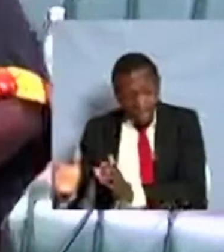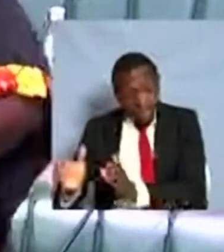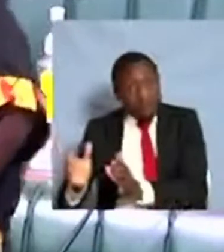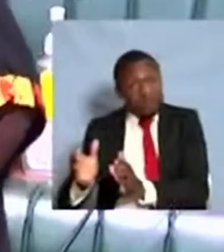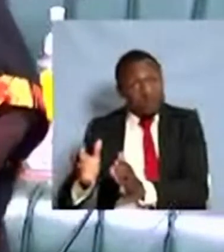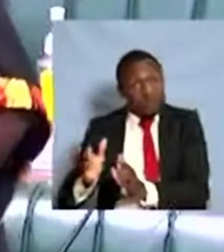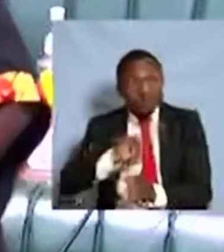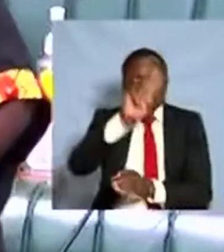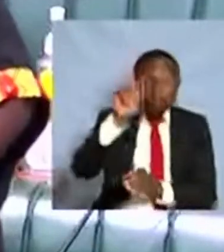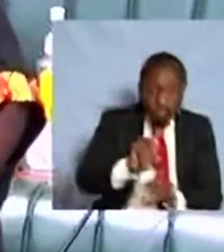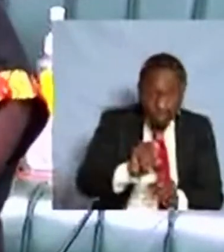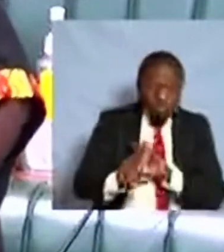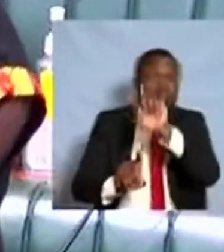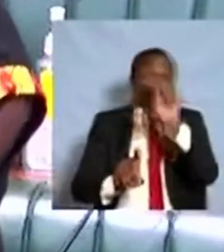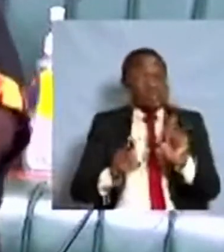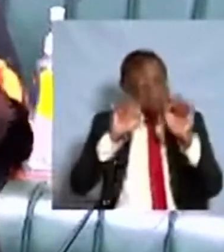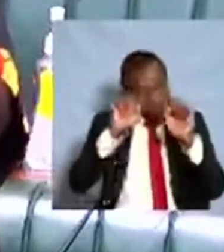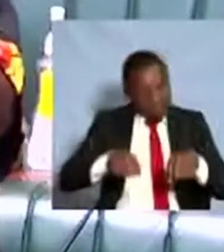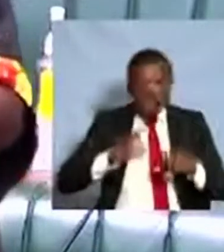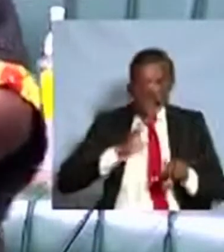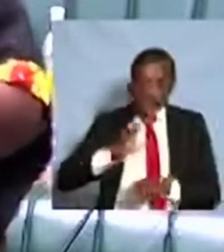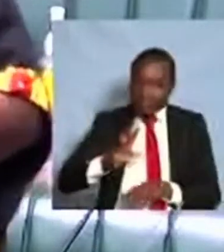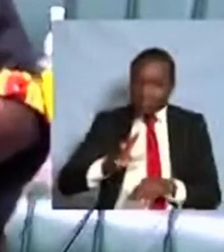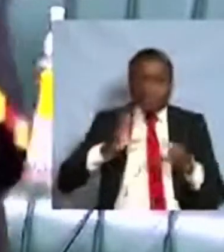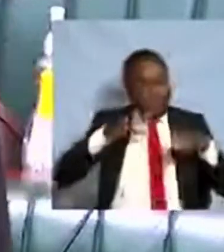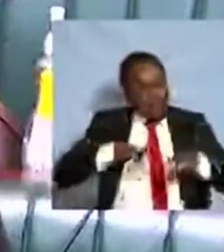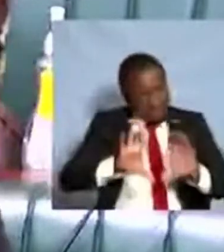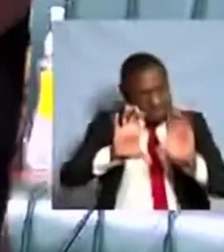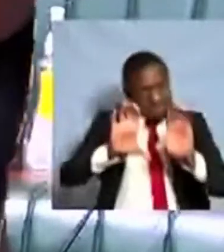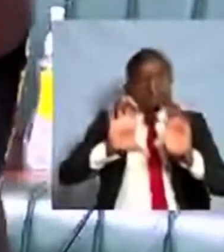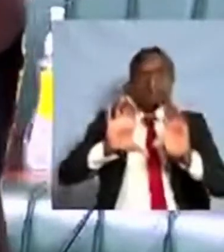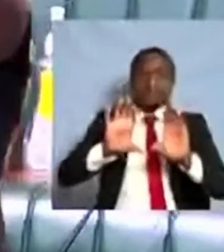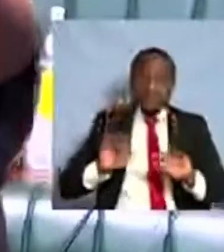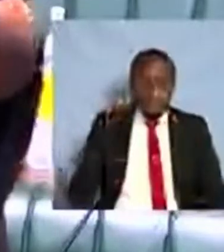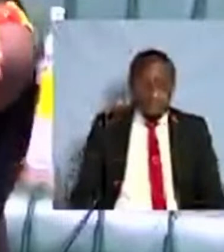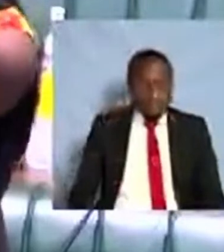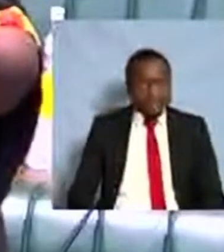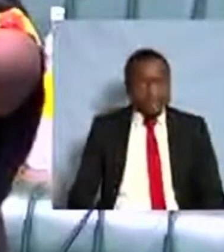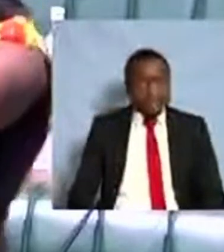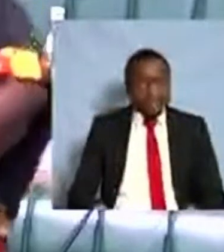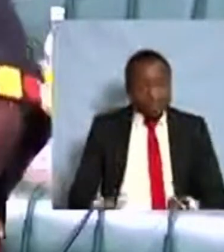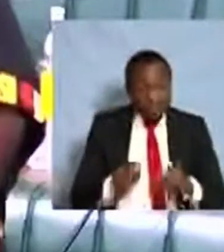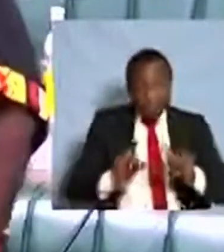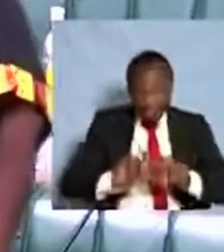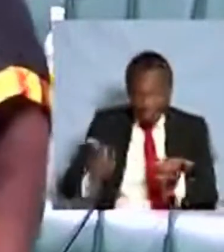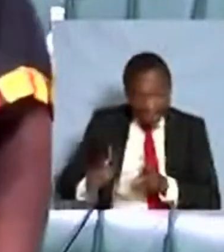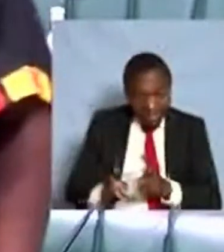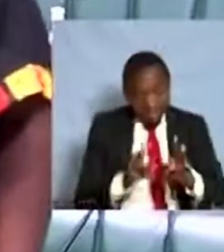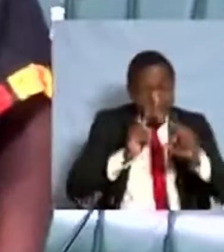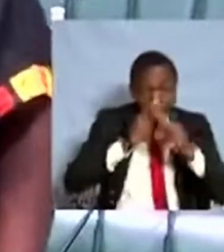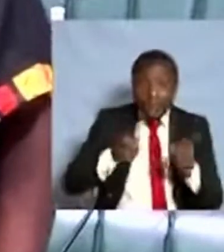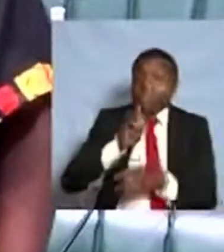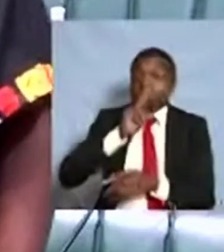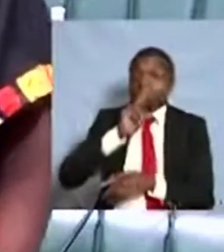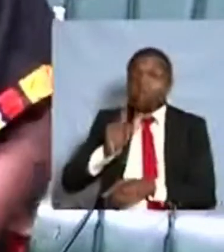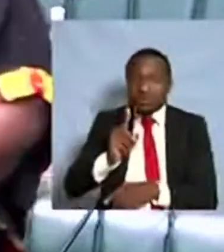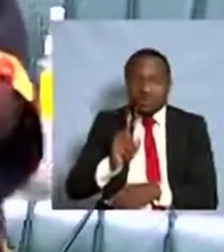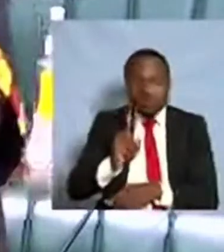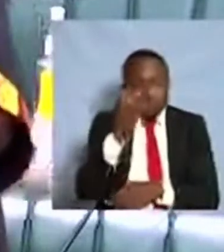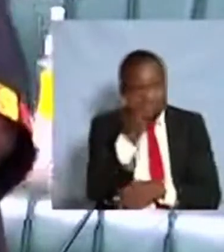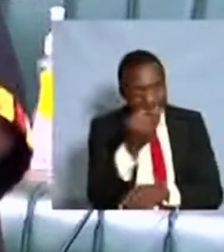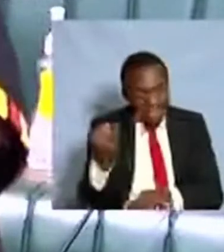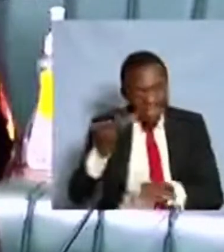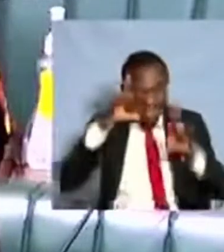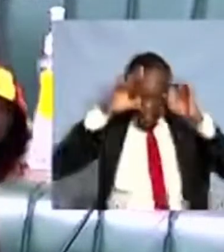on questioning, let it be so. We'll go on like this, running in different directions. But the truth of the matter is that